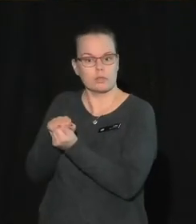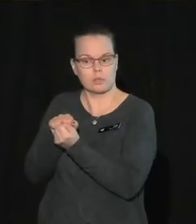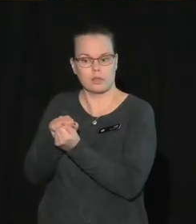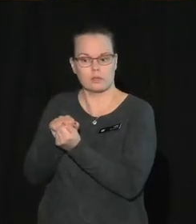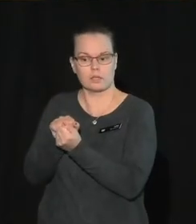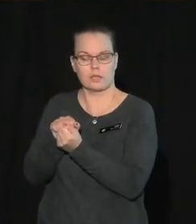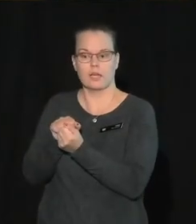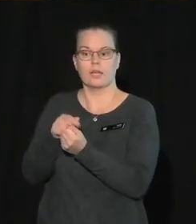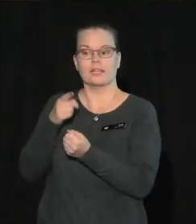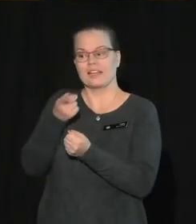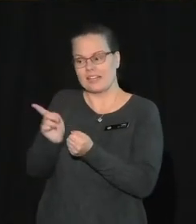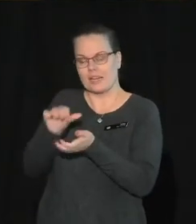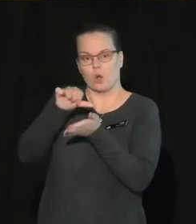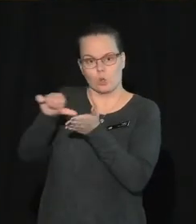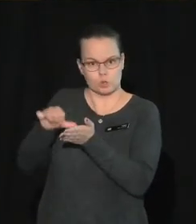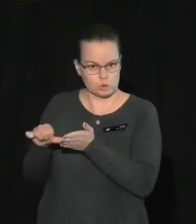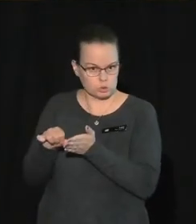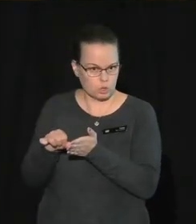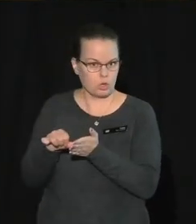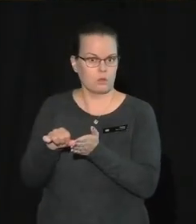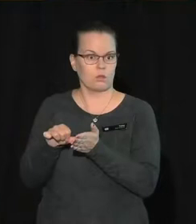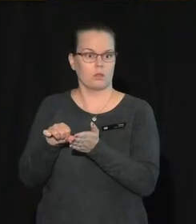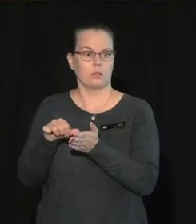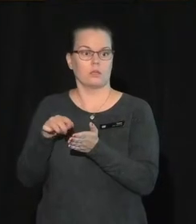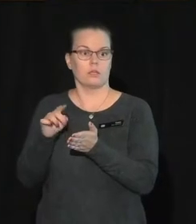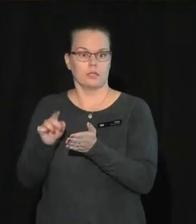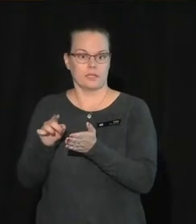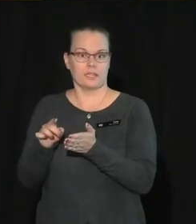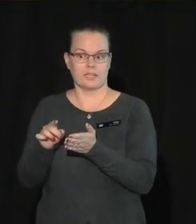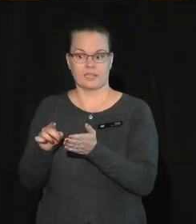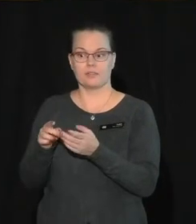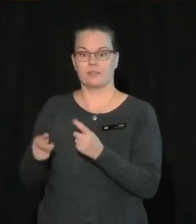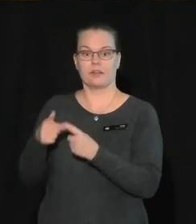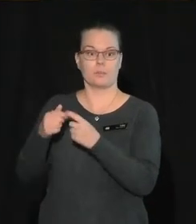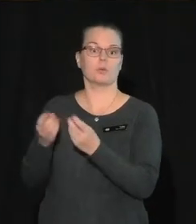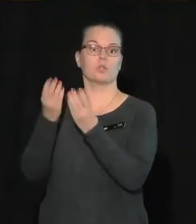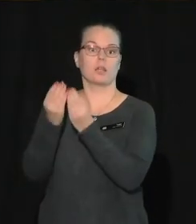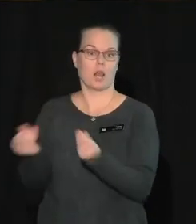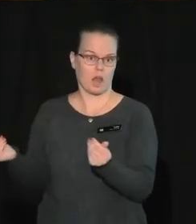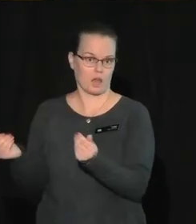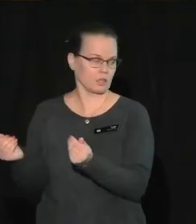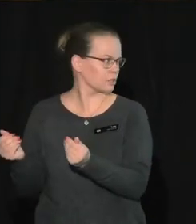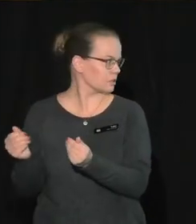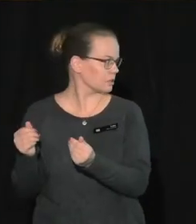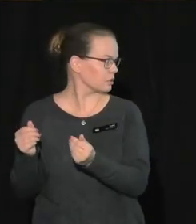the procurement gets presumption of conformity. This is the same case for other EU acts.